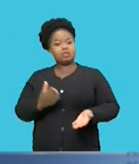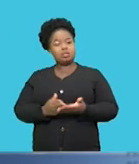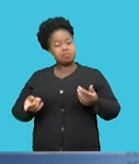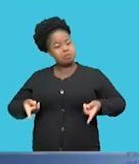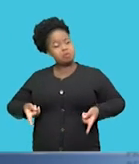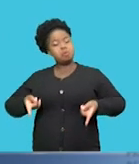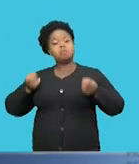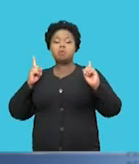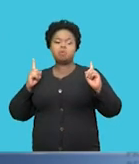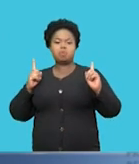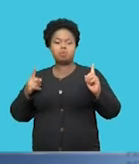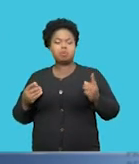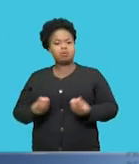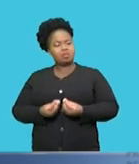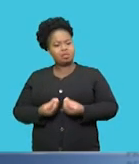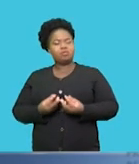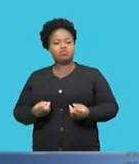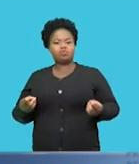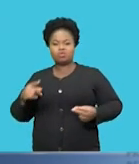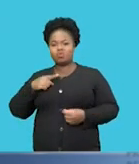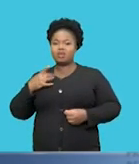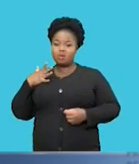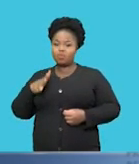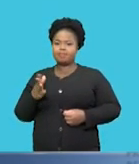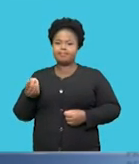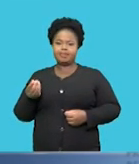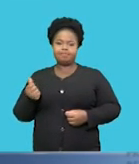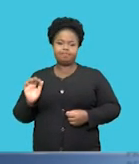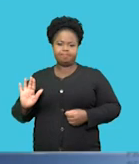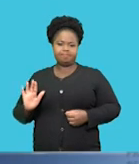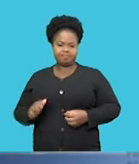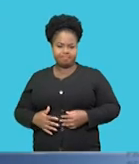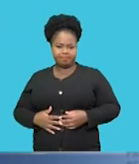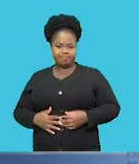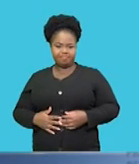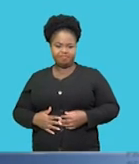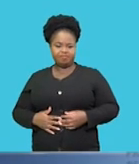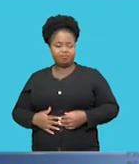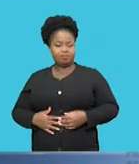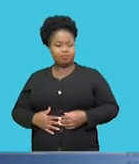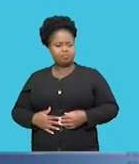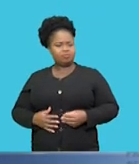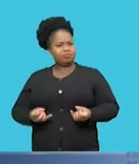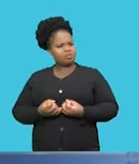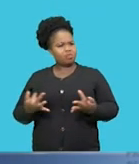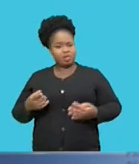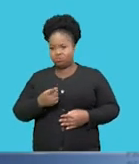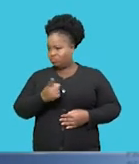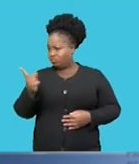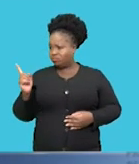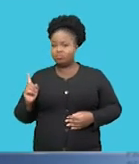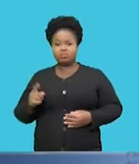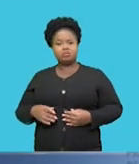weapons to get cash the way they want it. How many of you, directly or